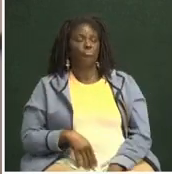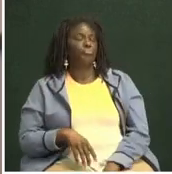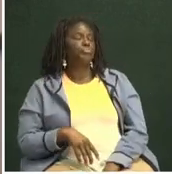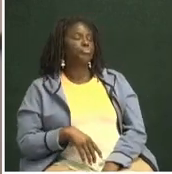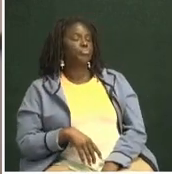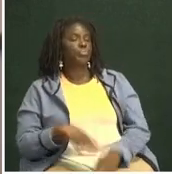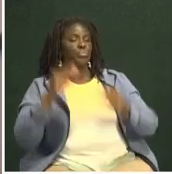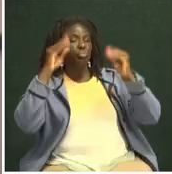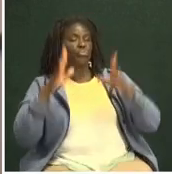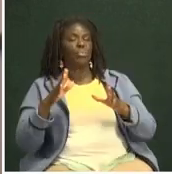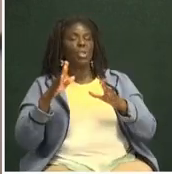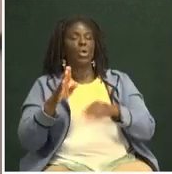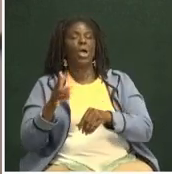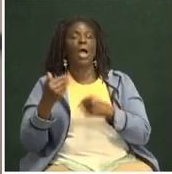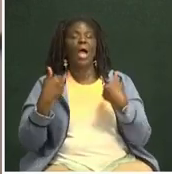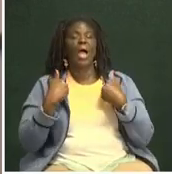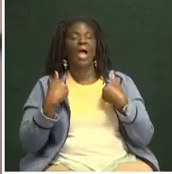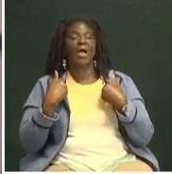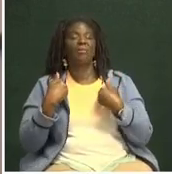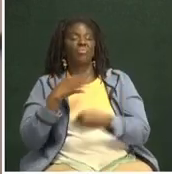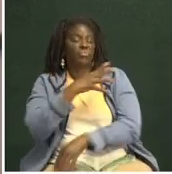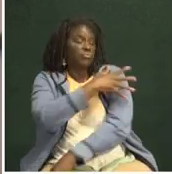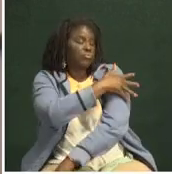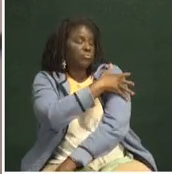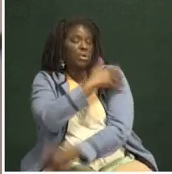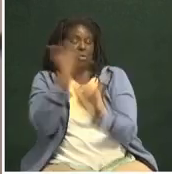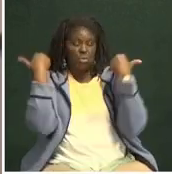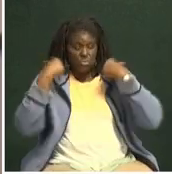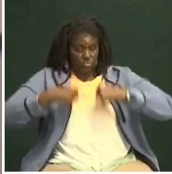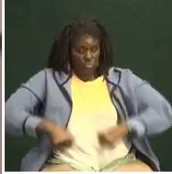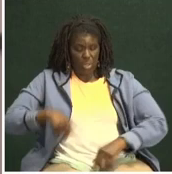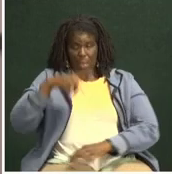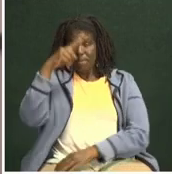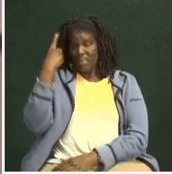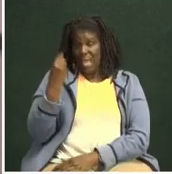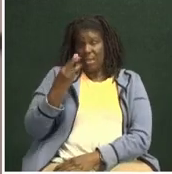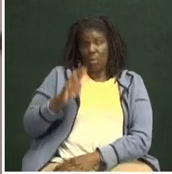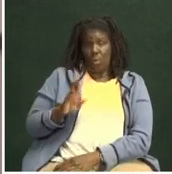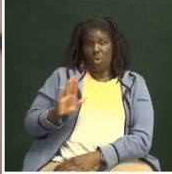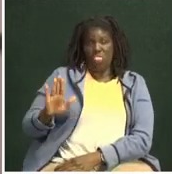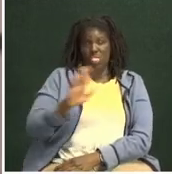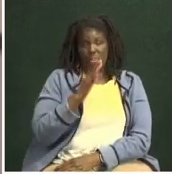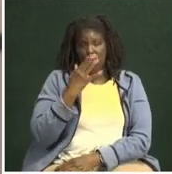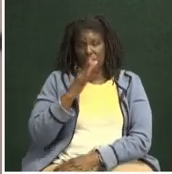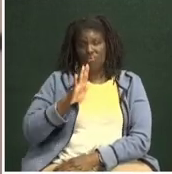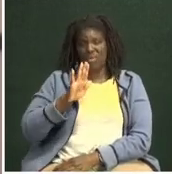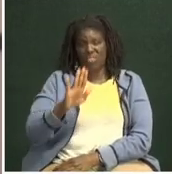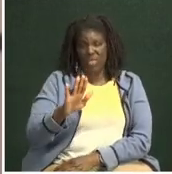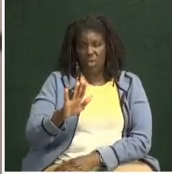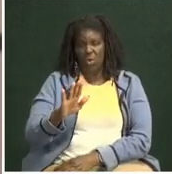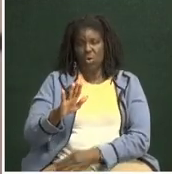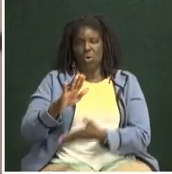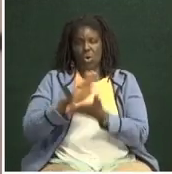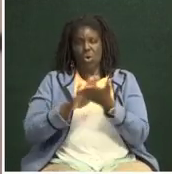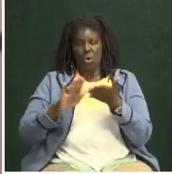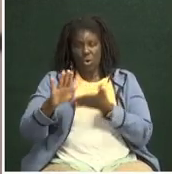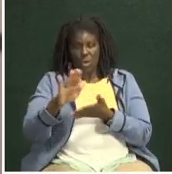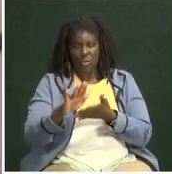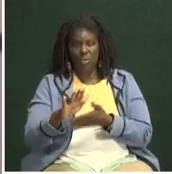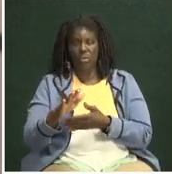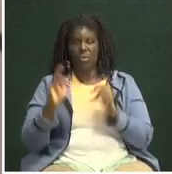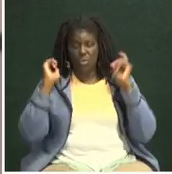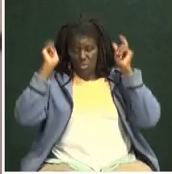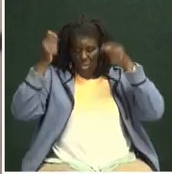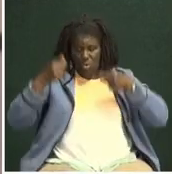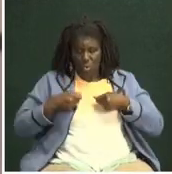custom regalia or traditional black regalia representing the colors of their alma mater. The hoods carry the colors of their field of